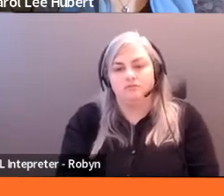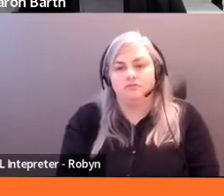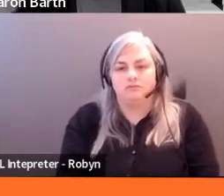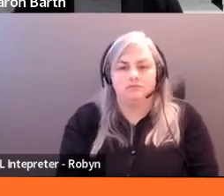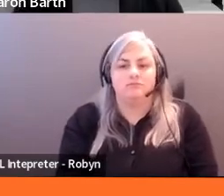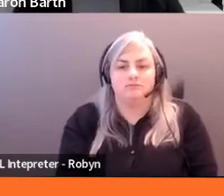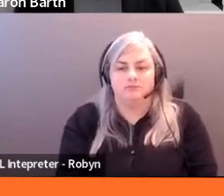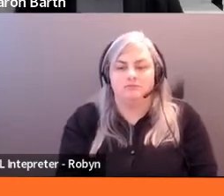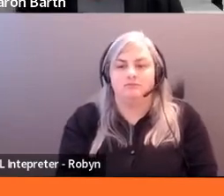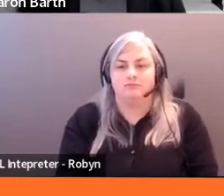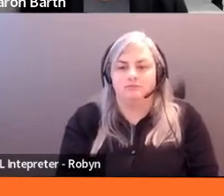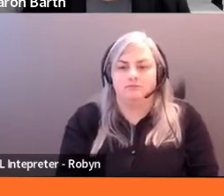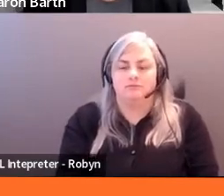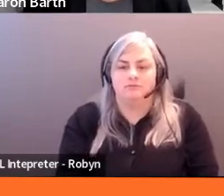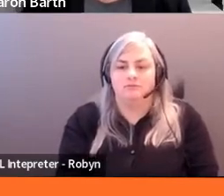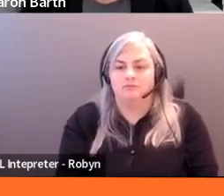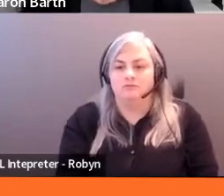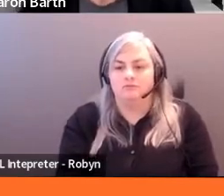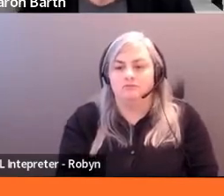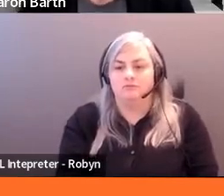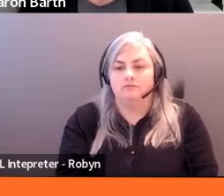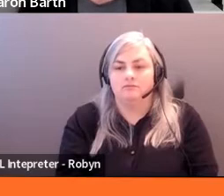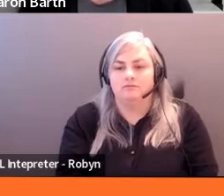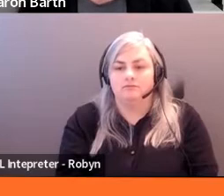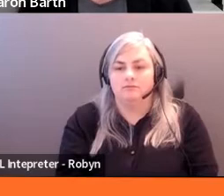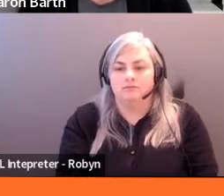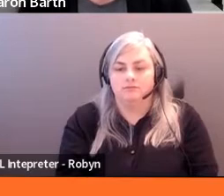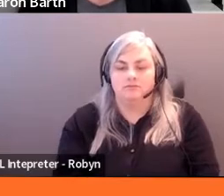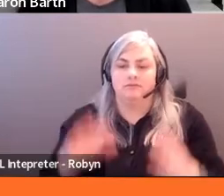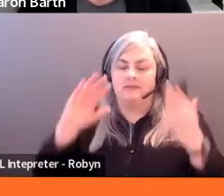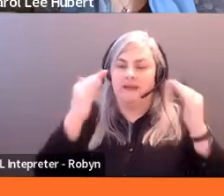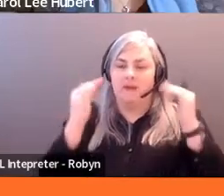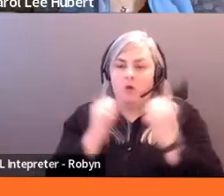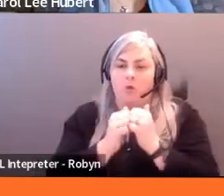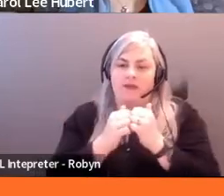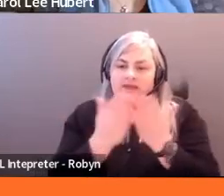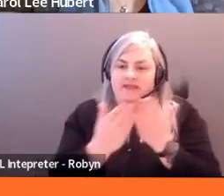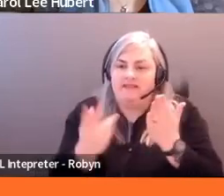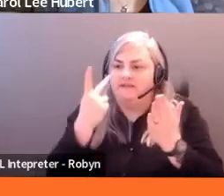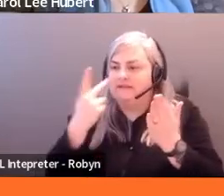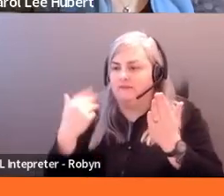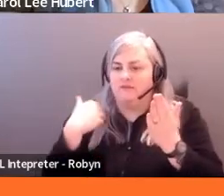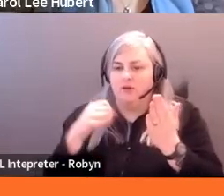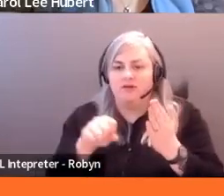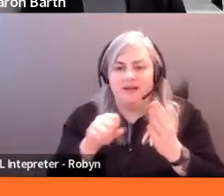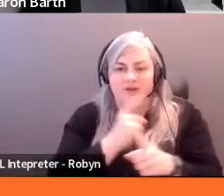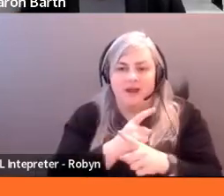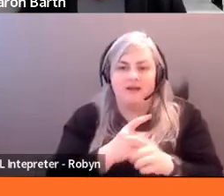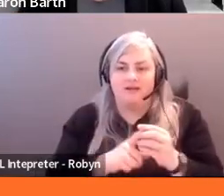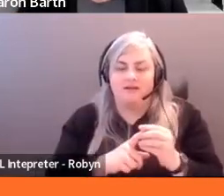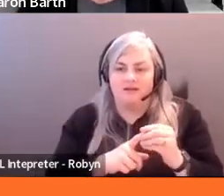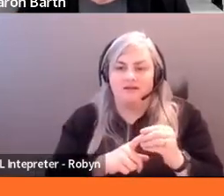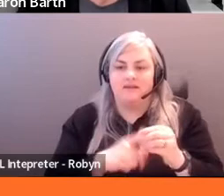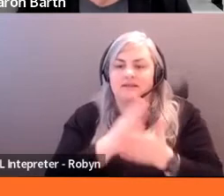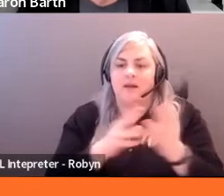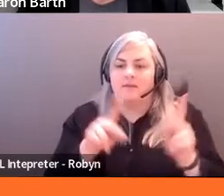Yeah, so someone said go ahead. Comparing with things I've seen before. Yeah, someone said they broke it